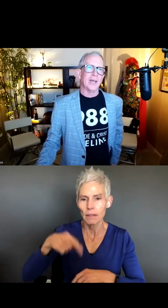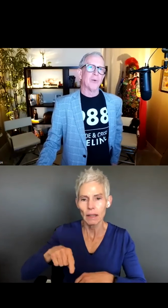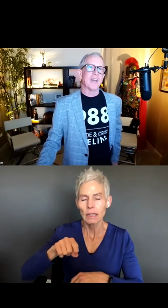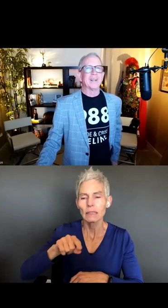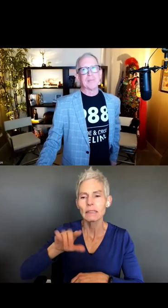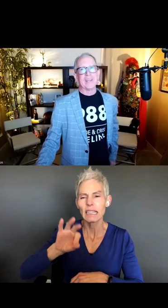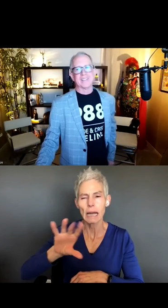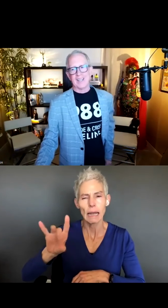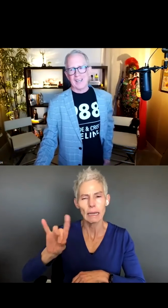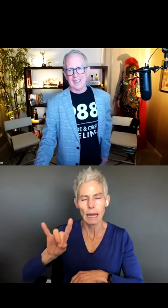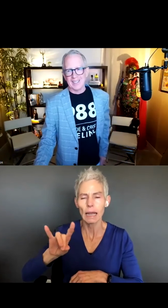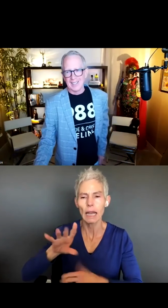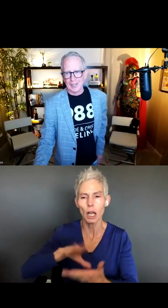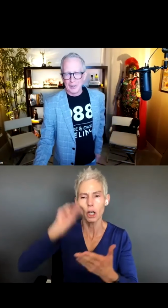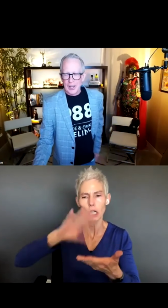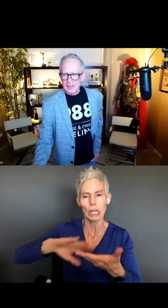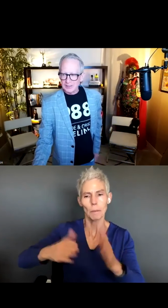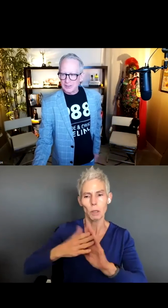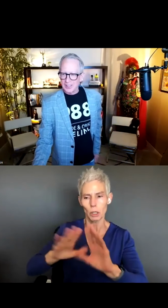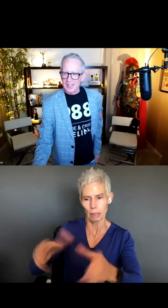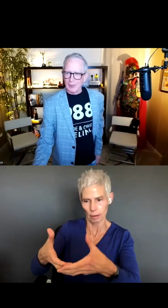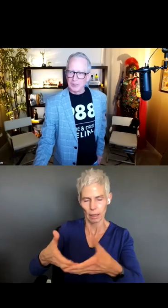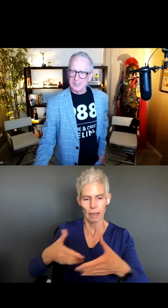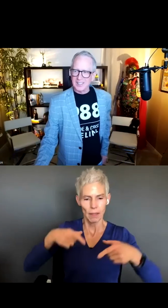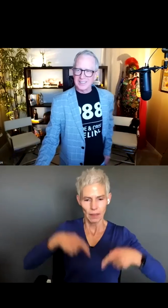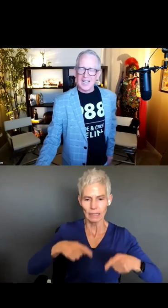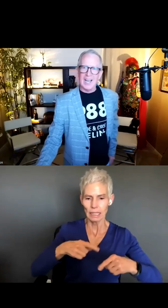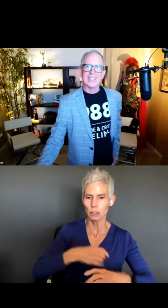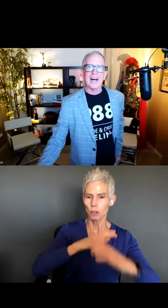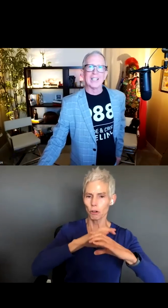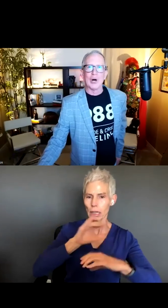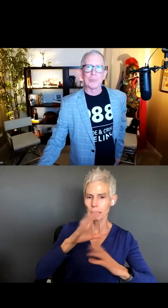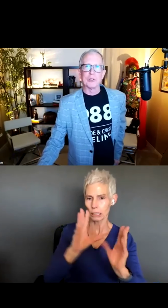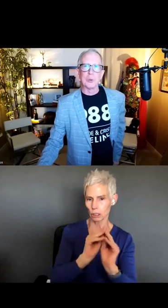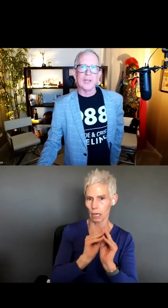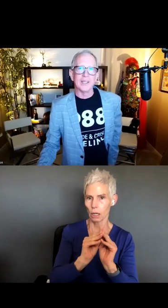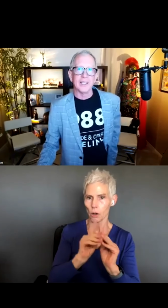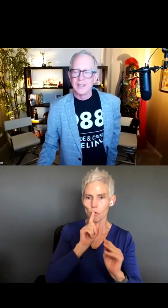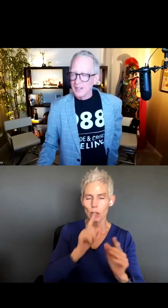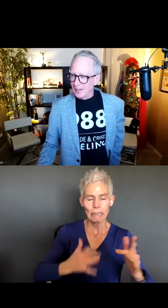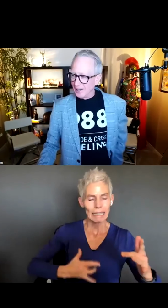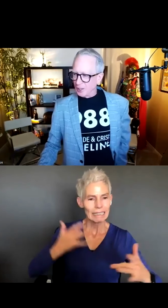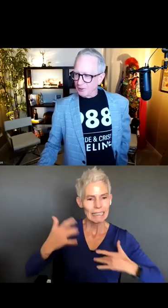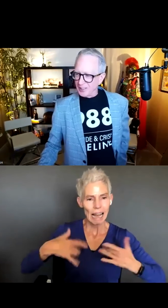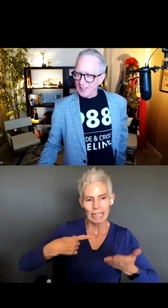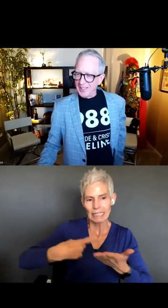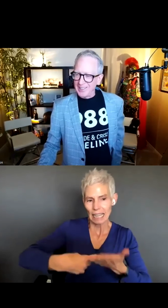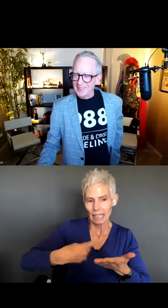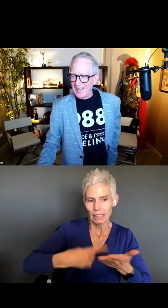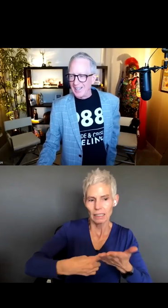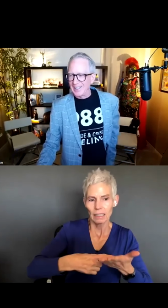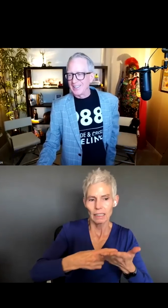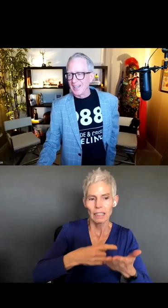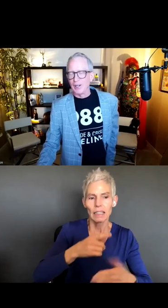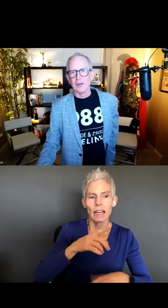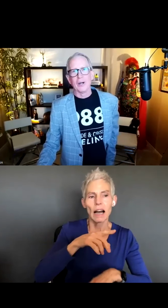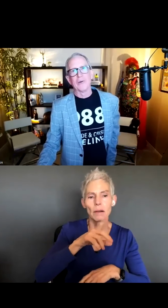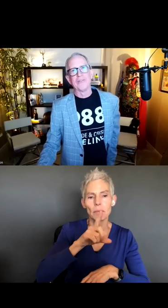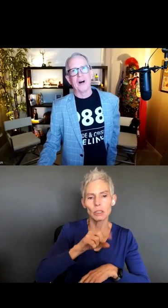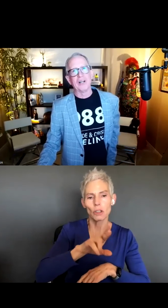community, and we've got a debate today. This was an exciting dialogue between Dr. Renee Keat